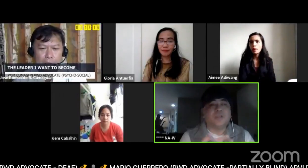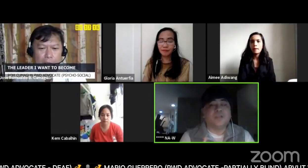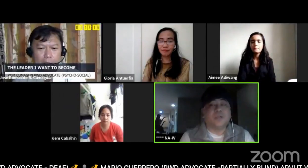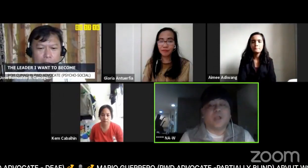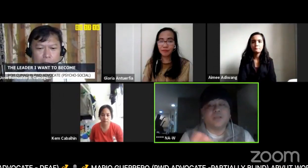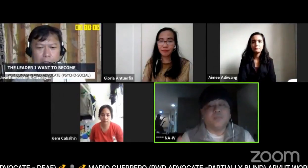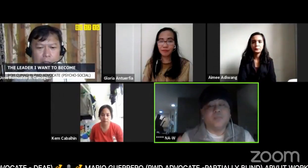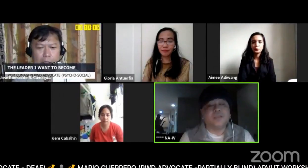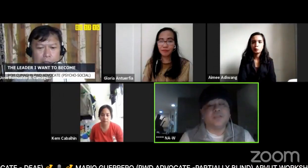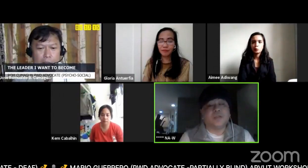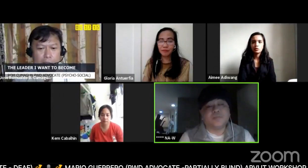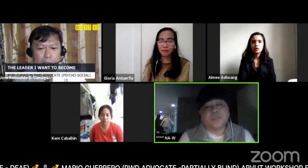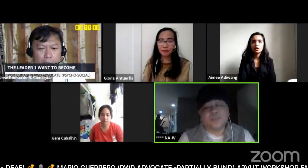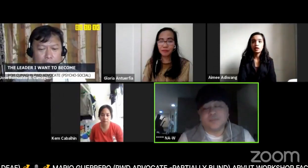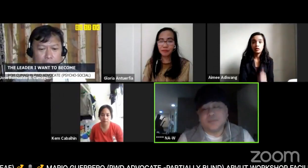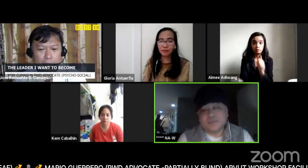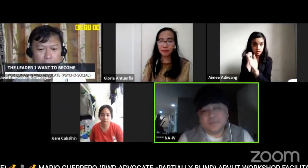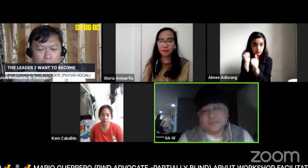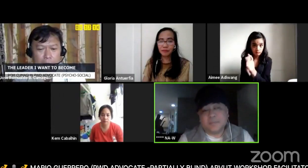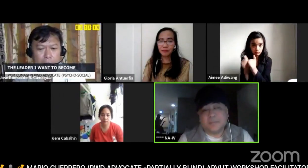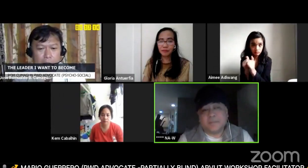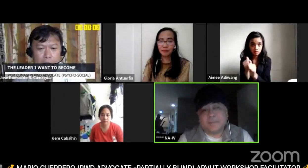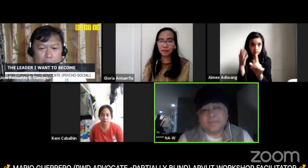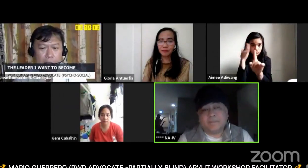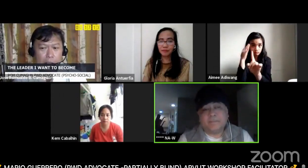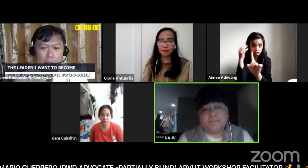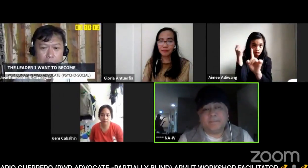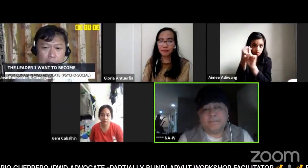they follow are they meeting their objectives?